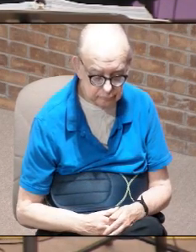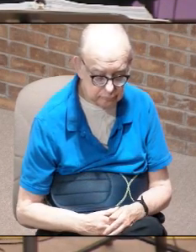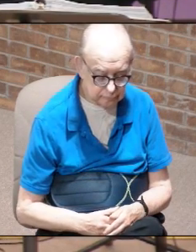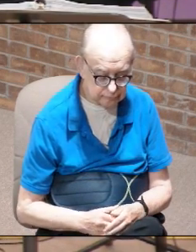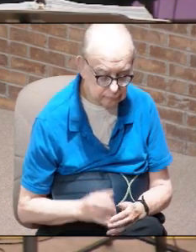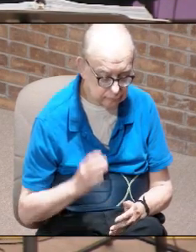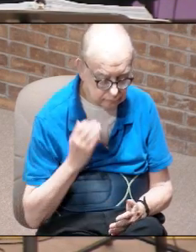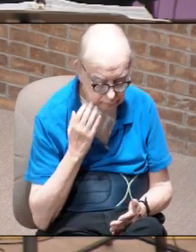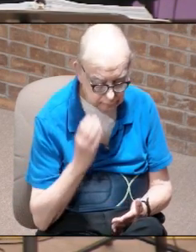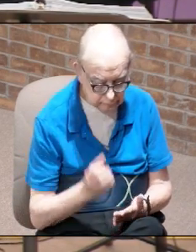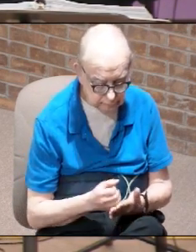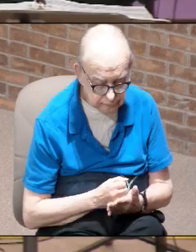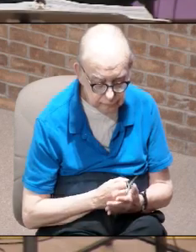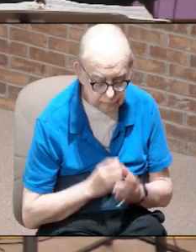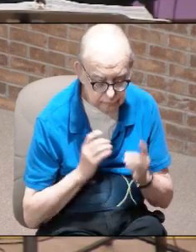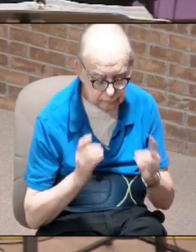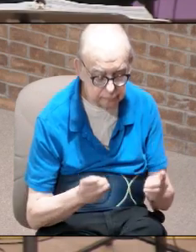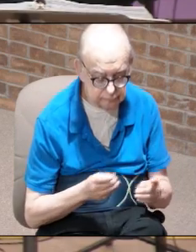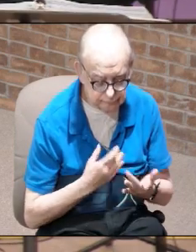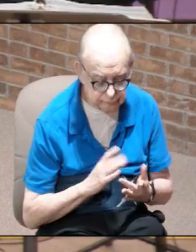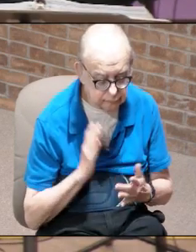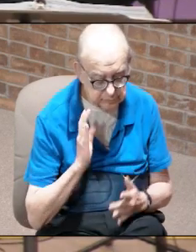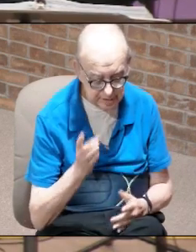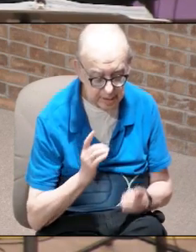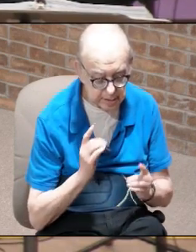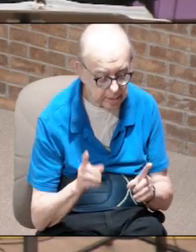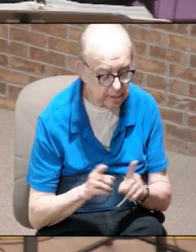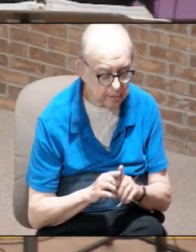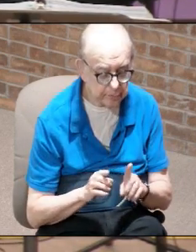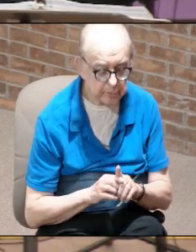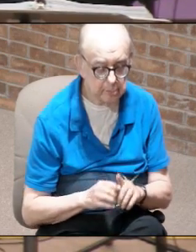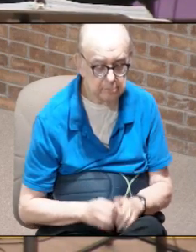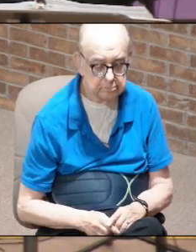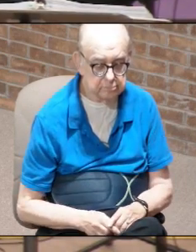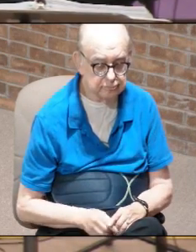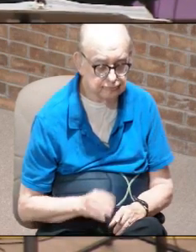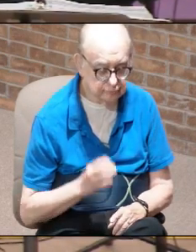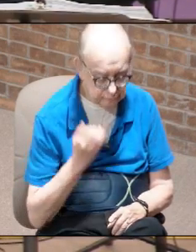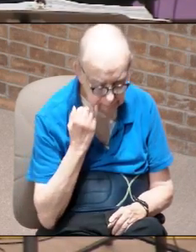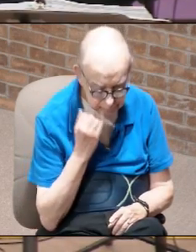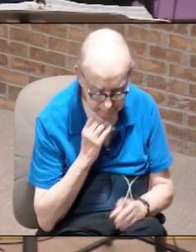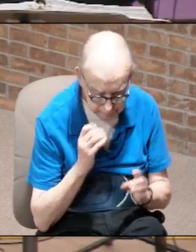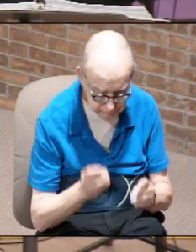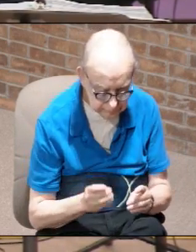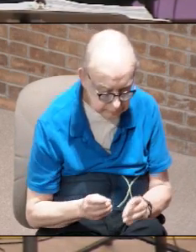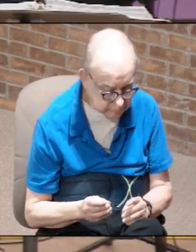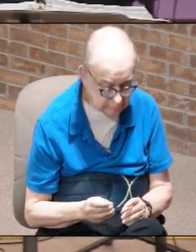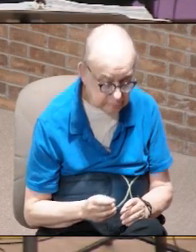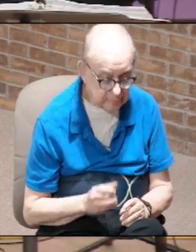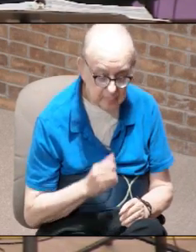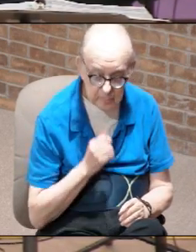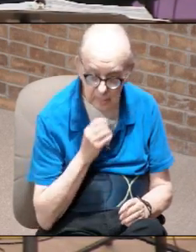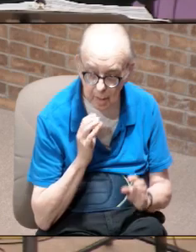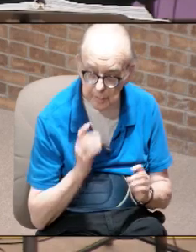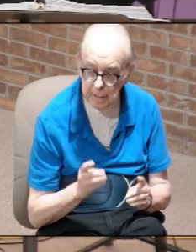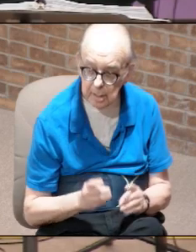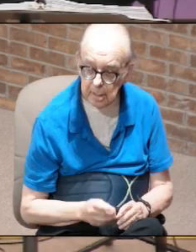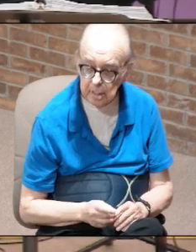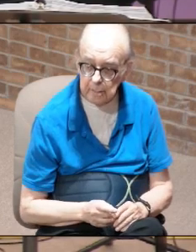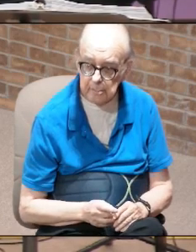So if your treasure is dedicated, your heart's going to be dedicated. And if it's not, it simply won't.